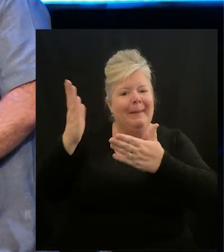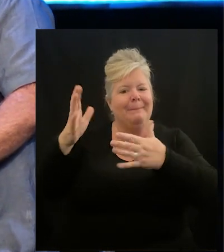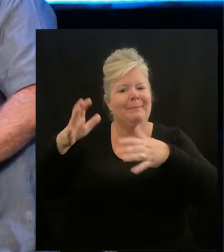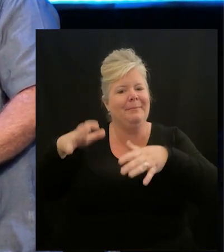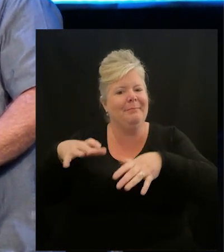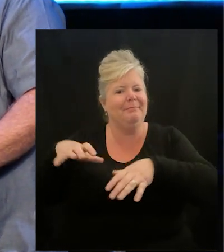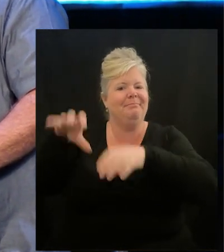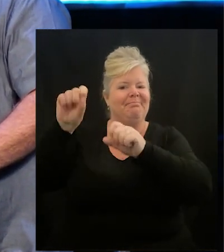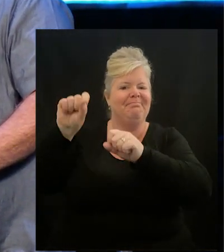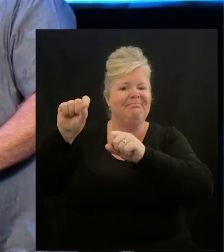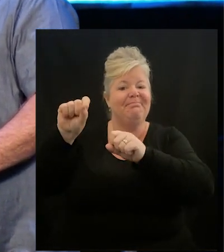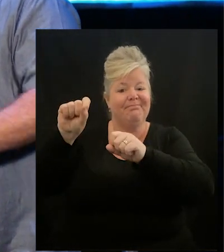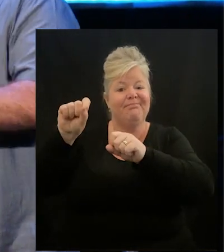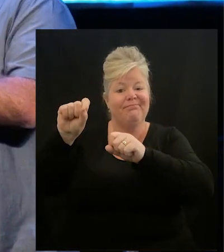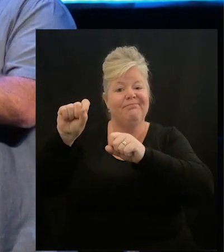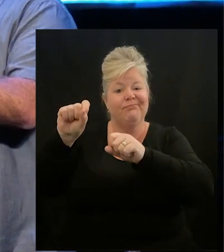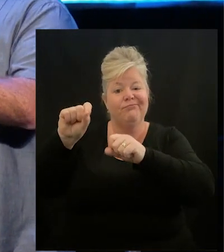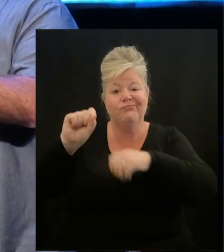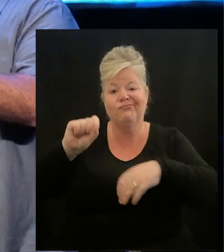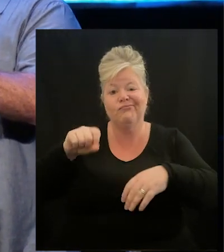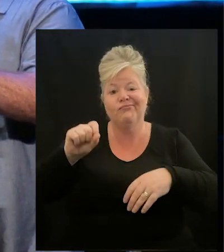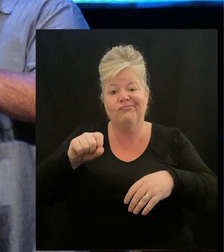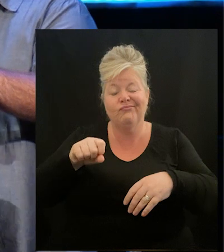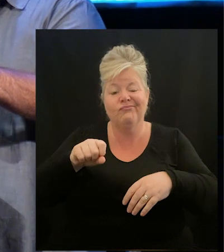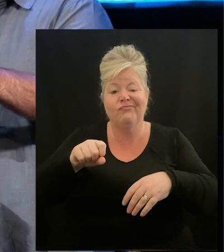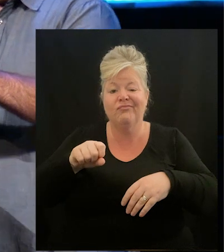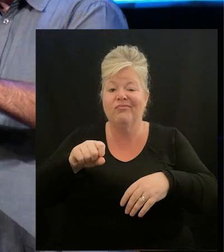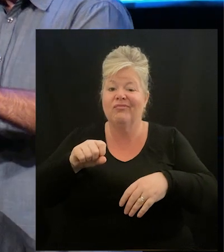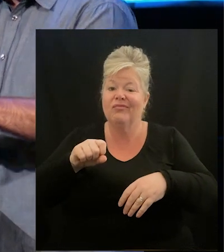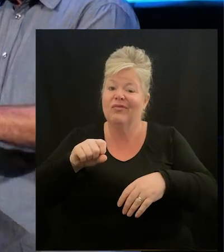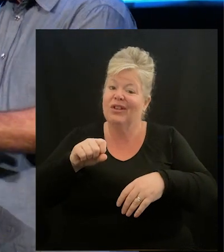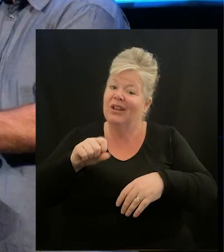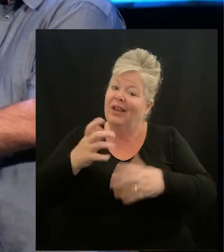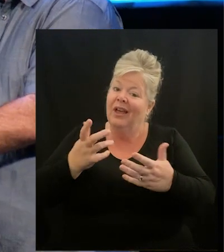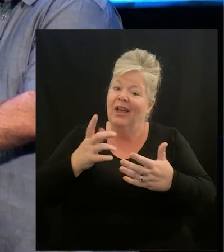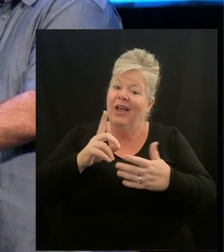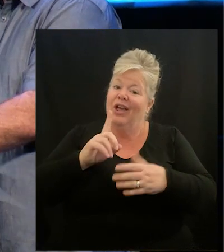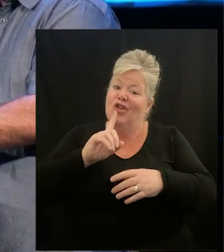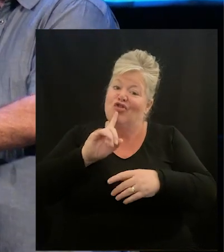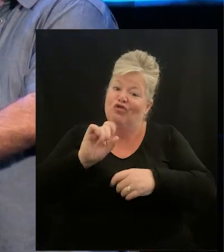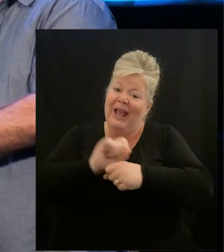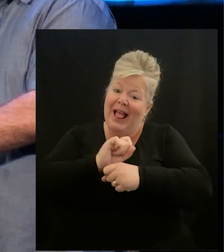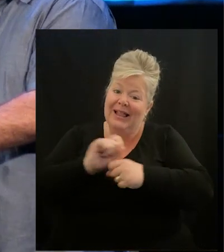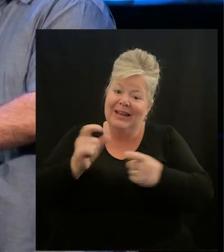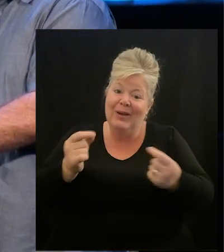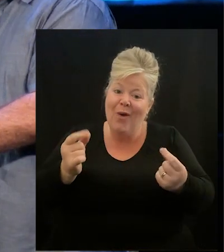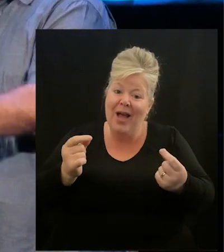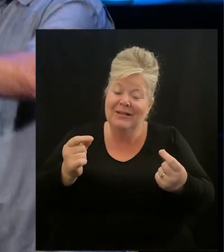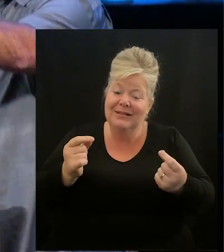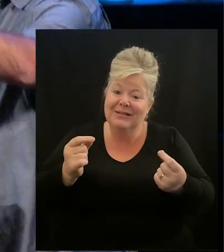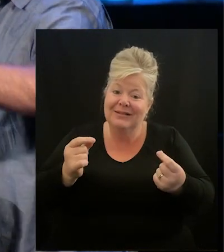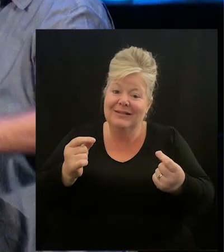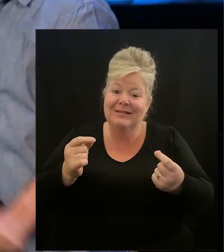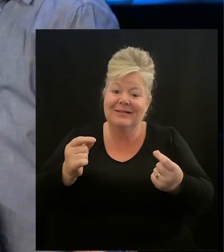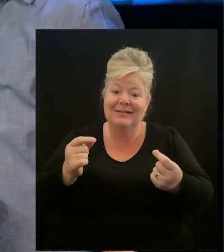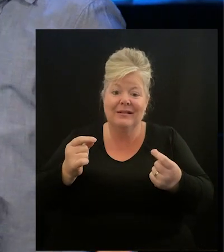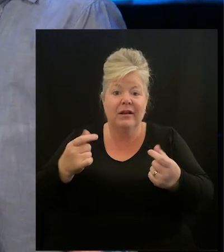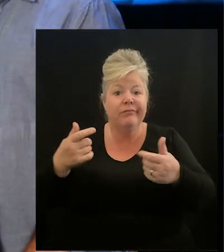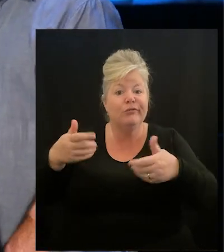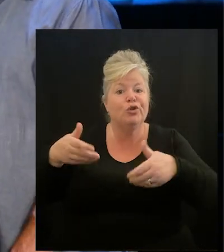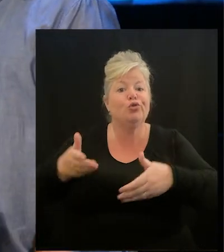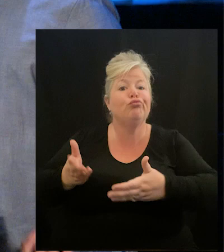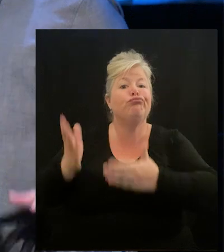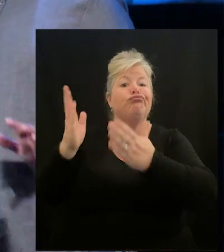the load. But the reality, ladies and gentlemen, is this. This idea of letting God bear the load, it's not